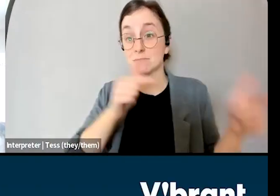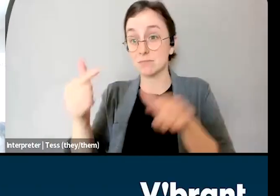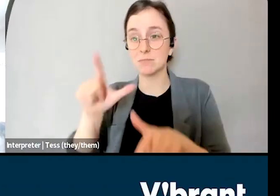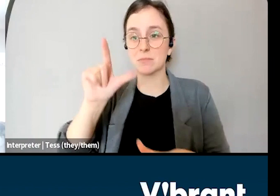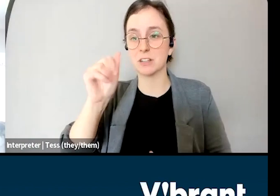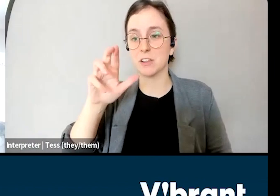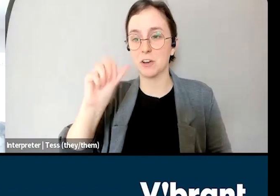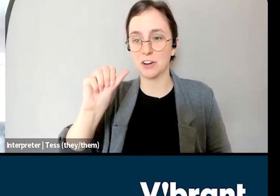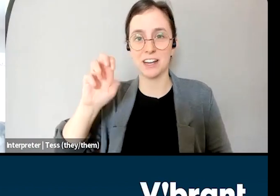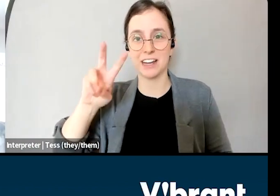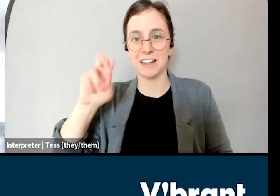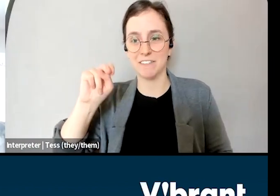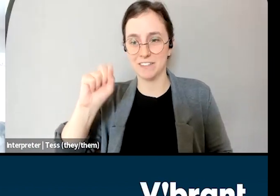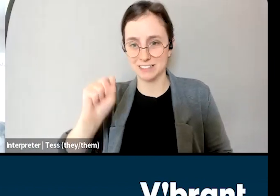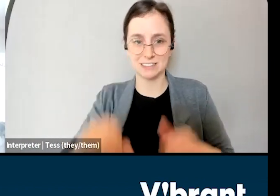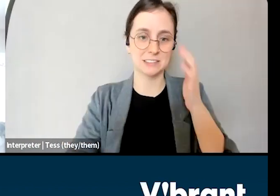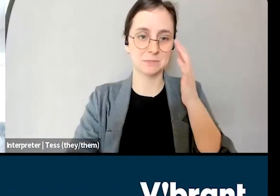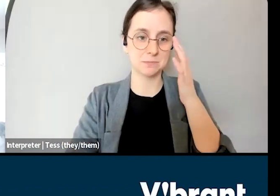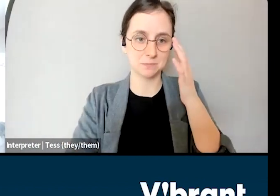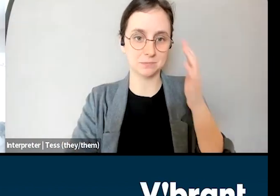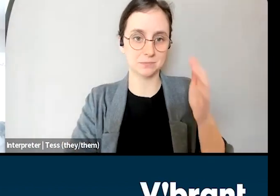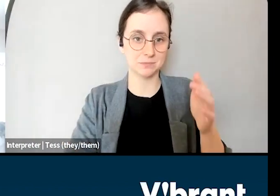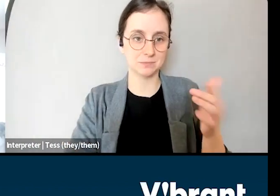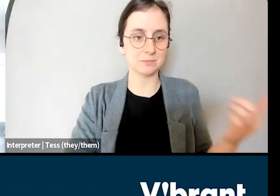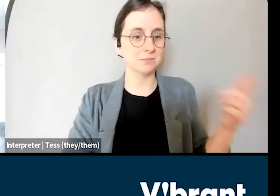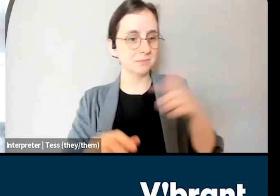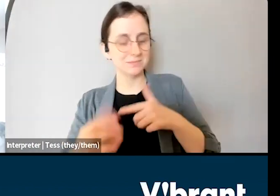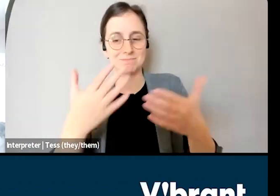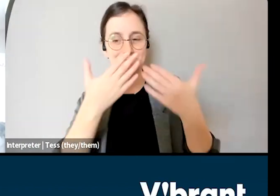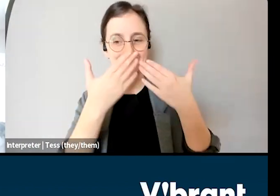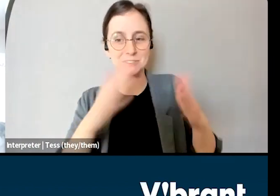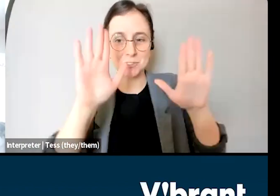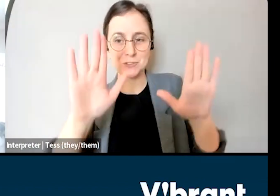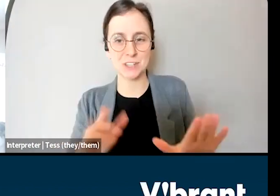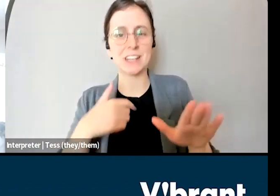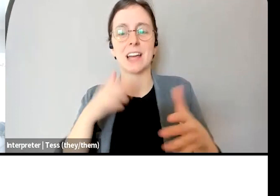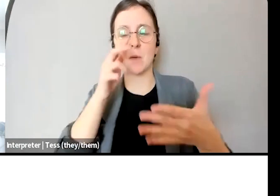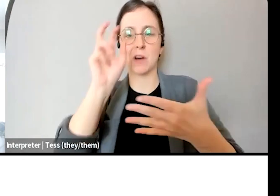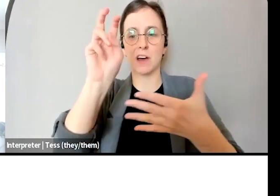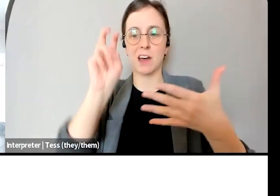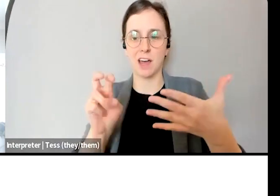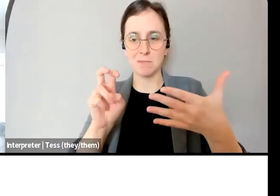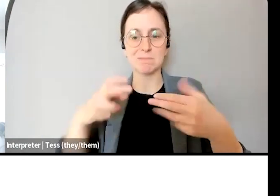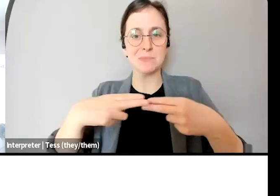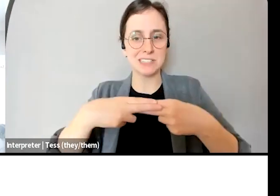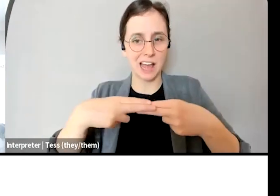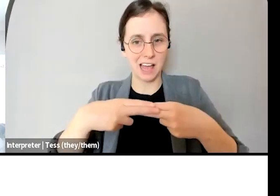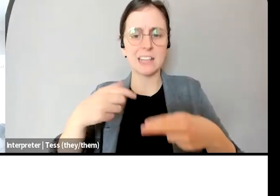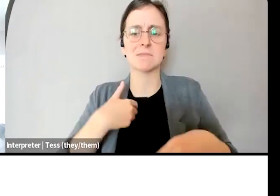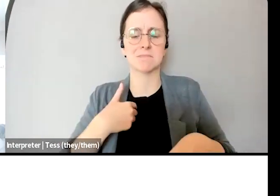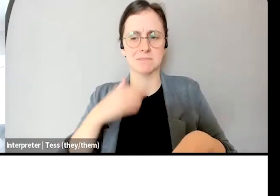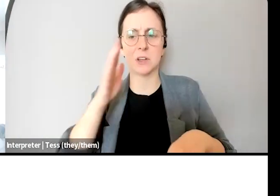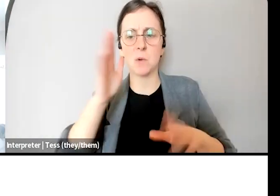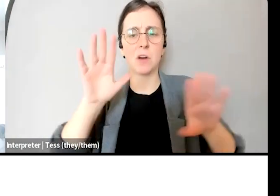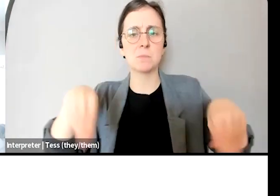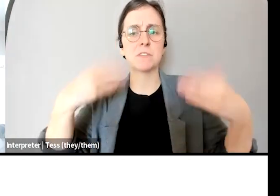Great. Thank you so much. And thank you to the Academies for having us today. If we could go to the next slide, I will begin to just provide an overview